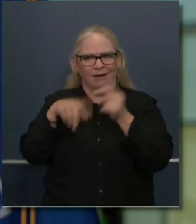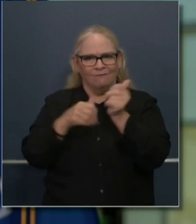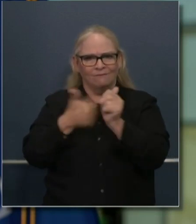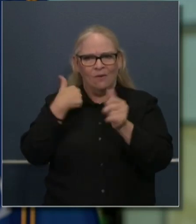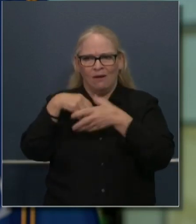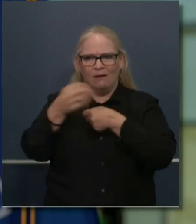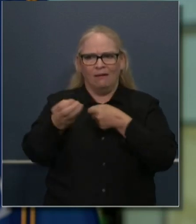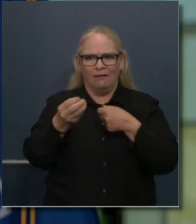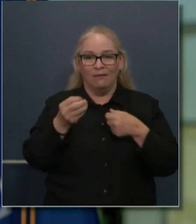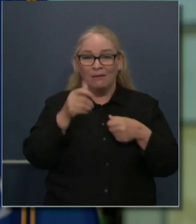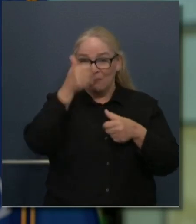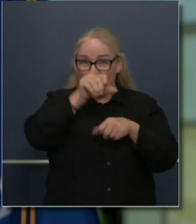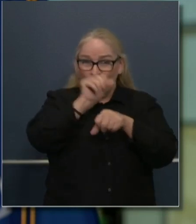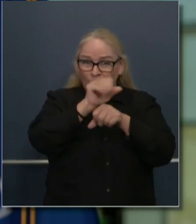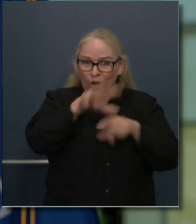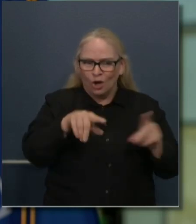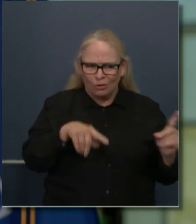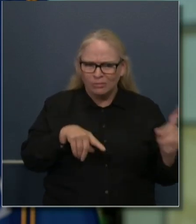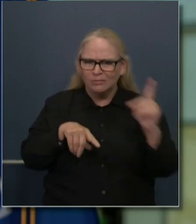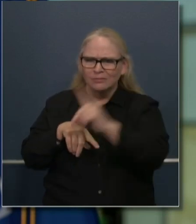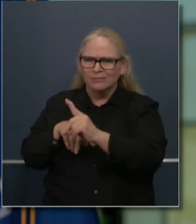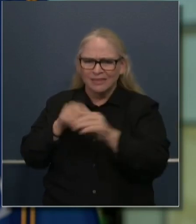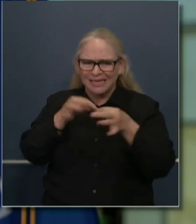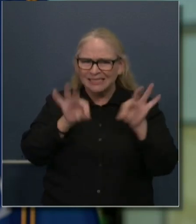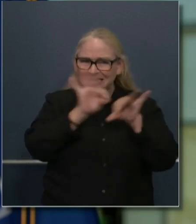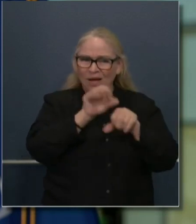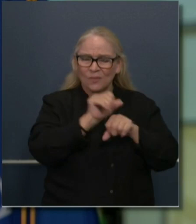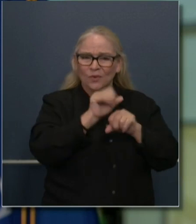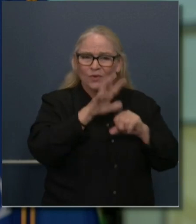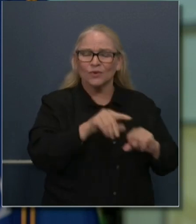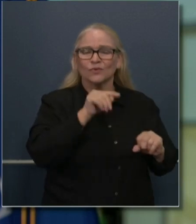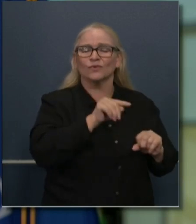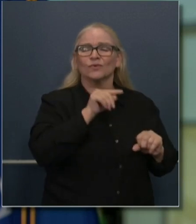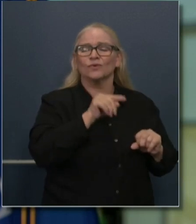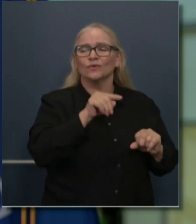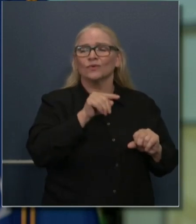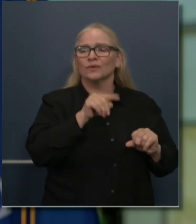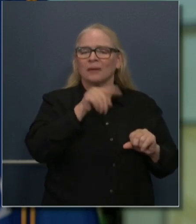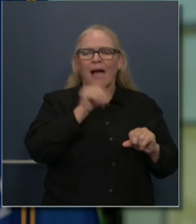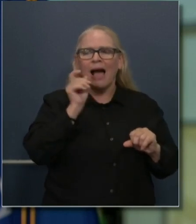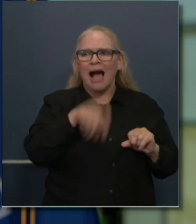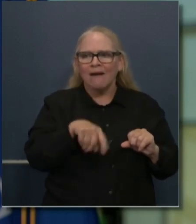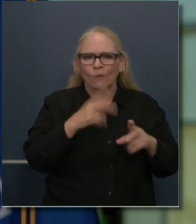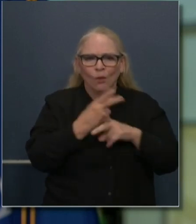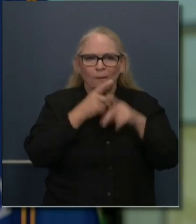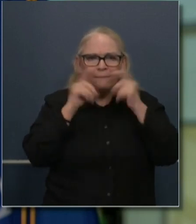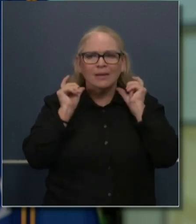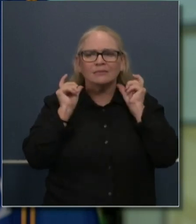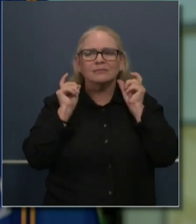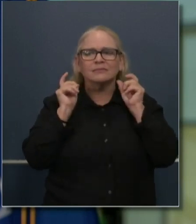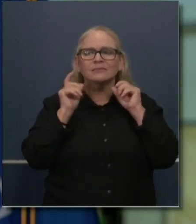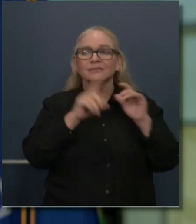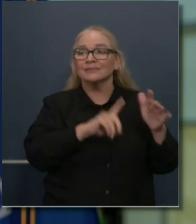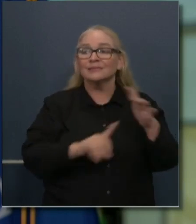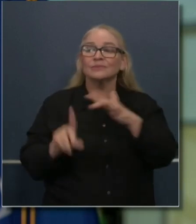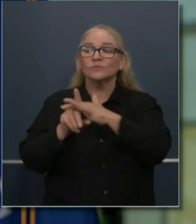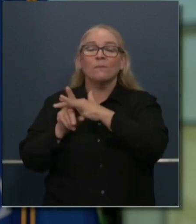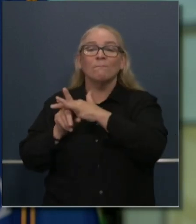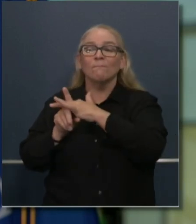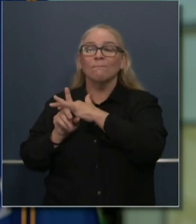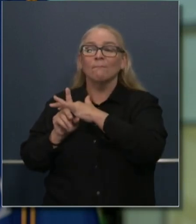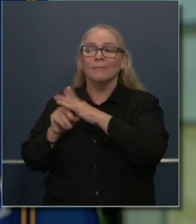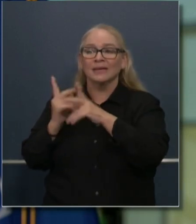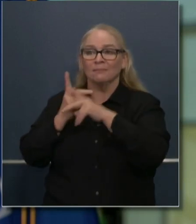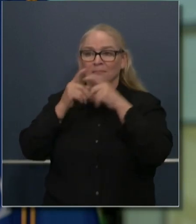may carpool with a mask on. They may show up and keep a mask on because